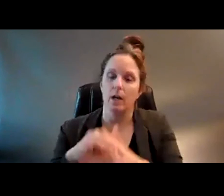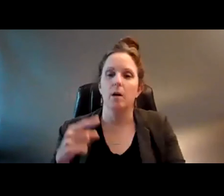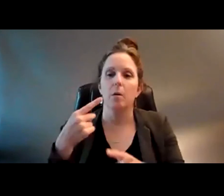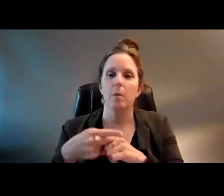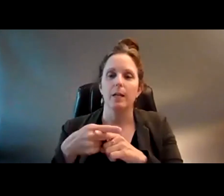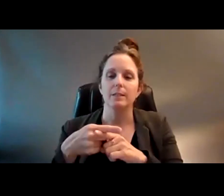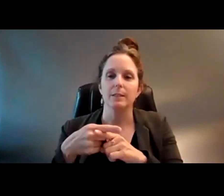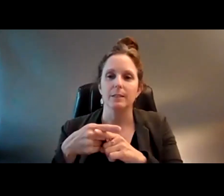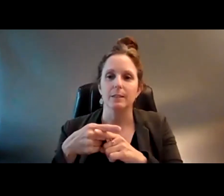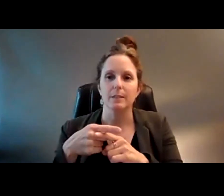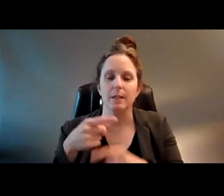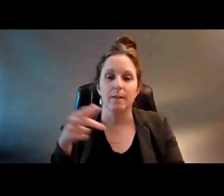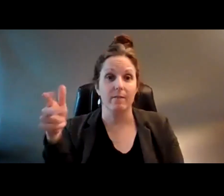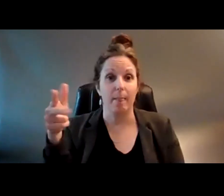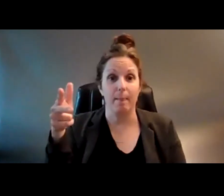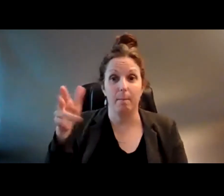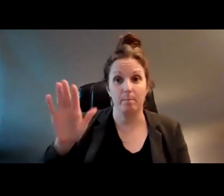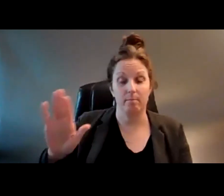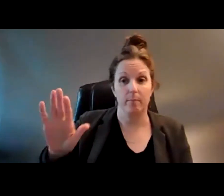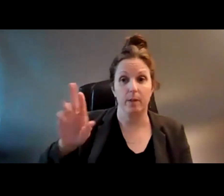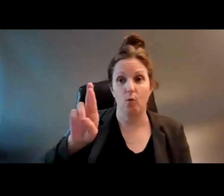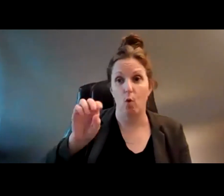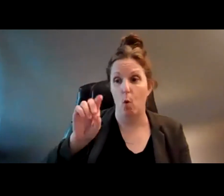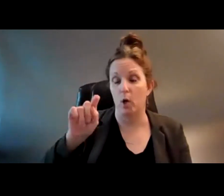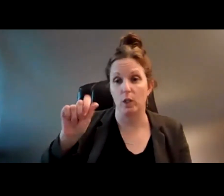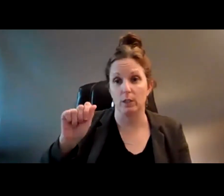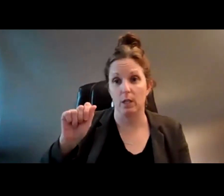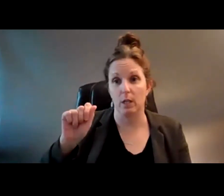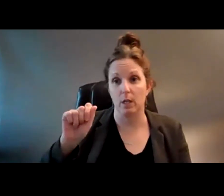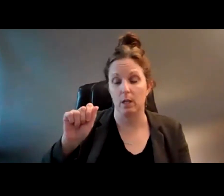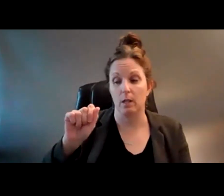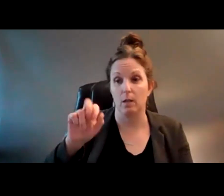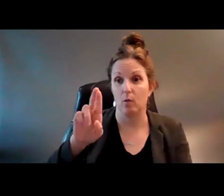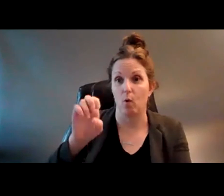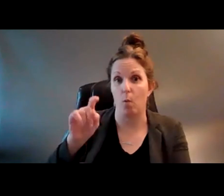Roberto Mighty, was the person who created the videos, and he was amazing.